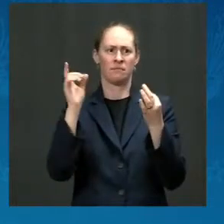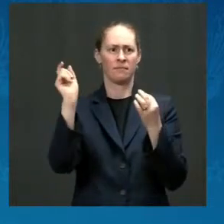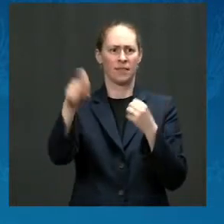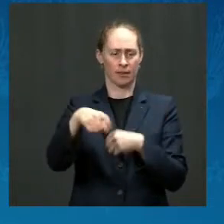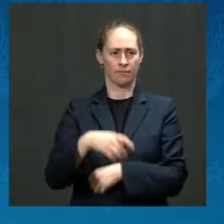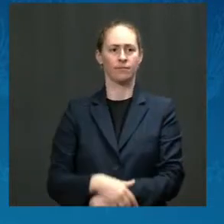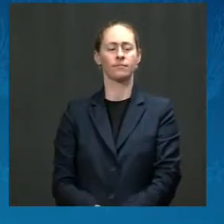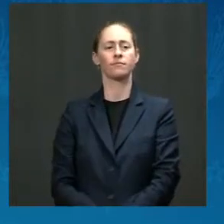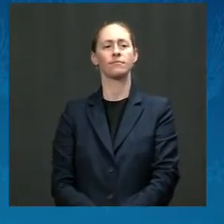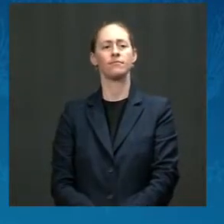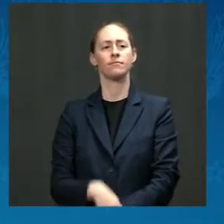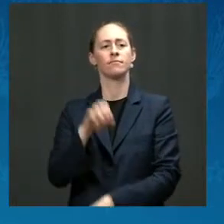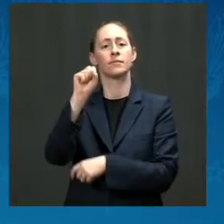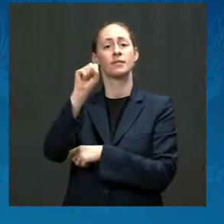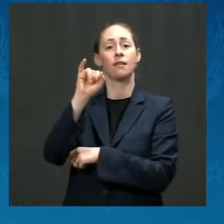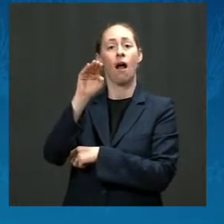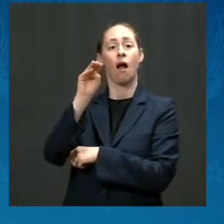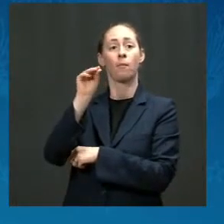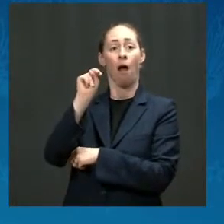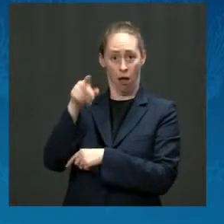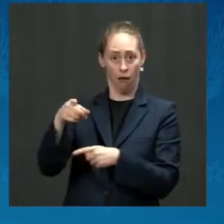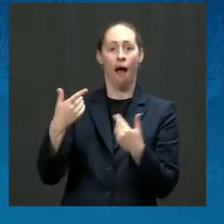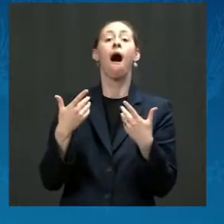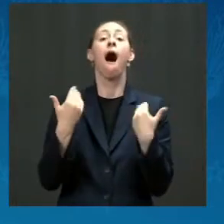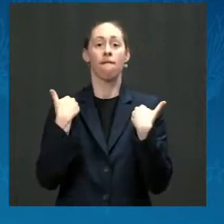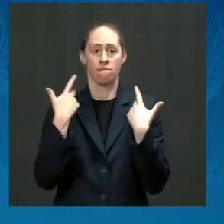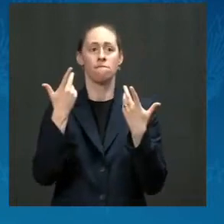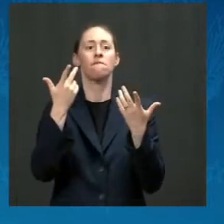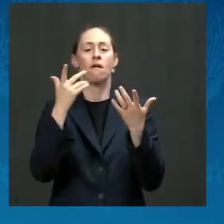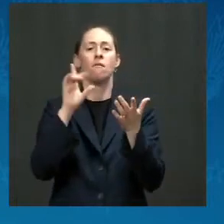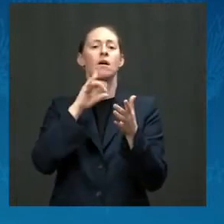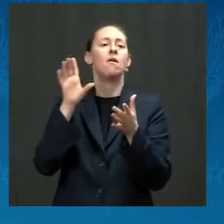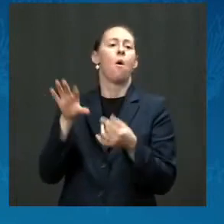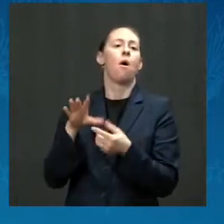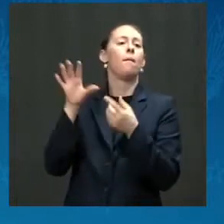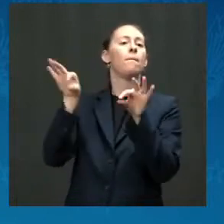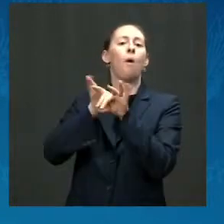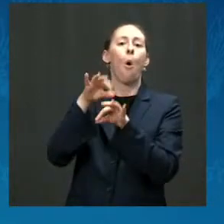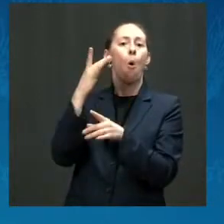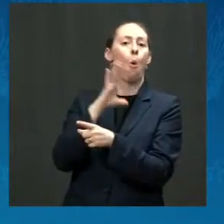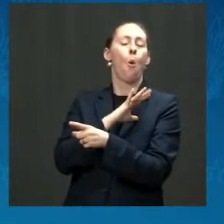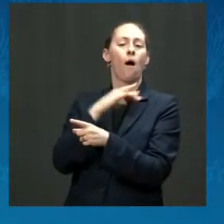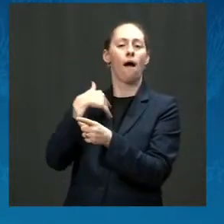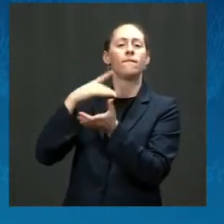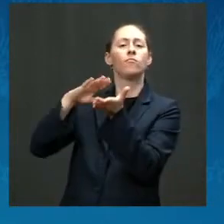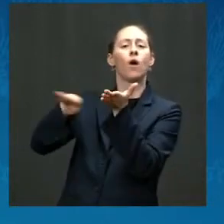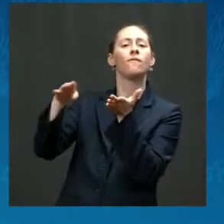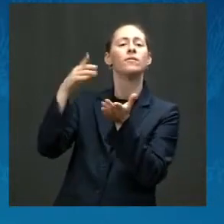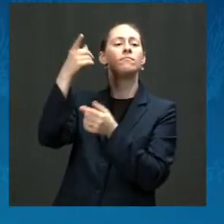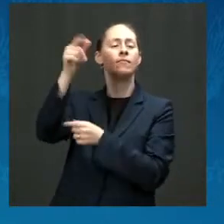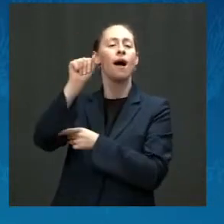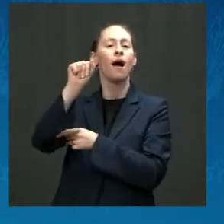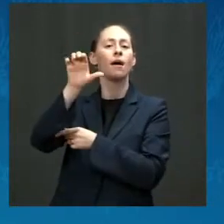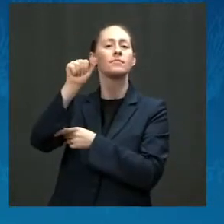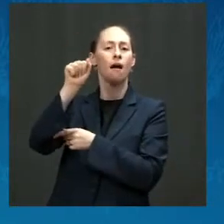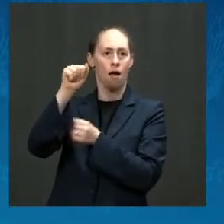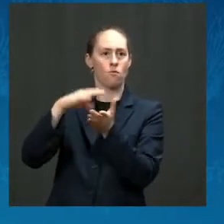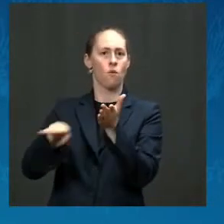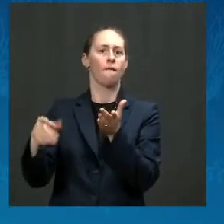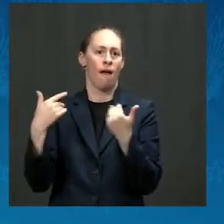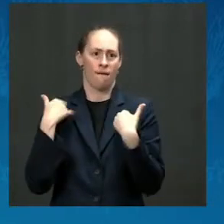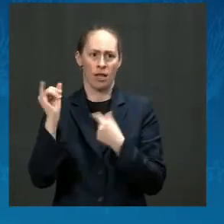ACA's Medicaid expansion. Having home and community-based services through Medicaid has been life-changing for